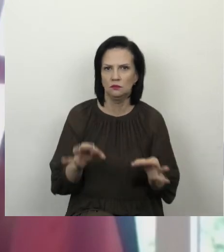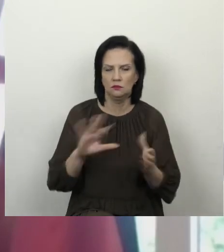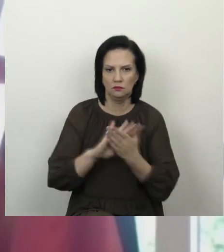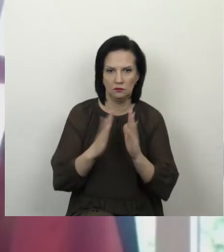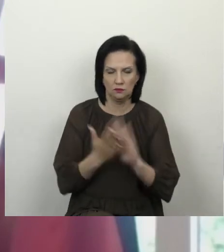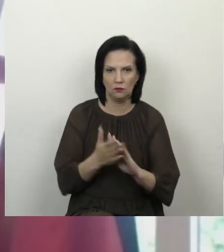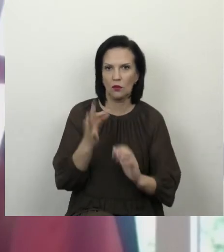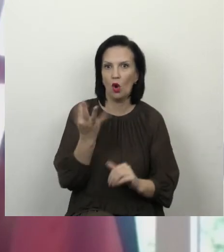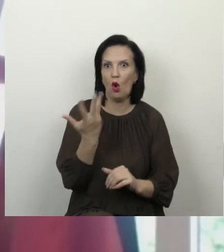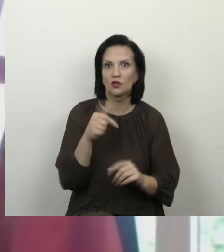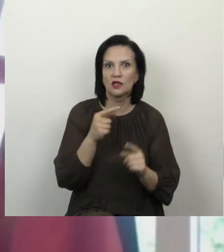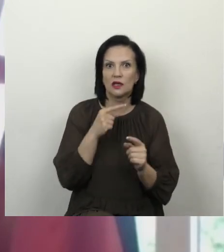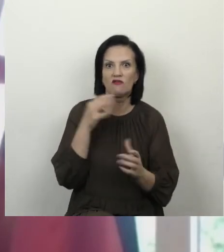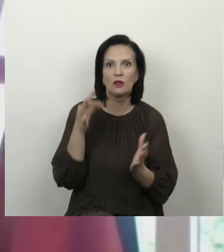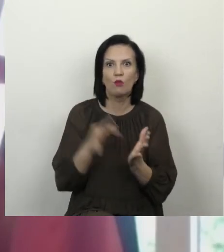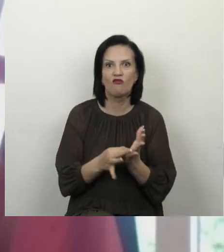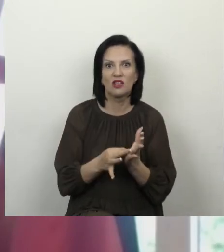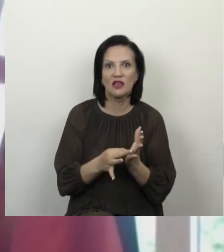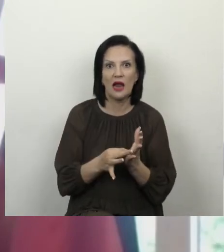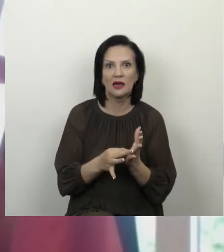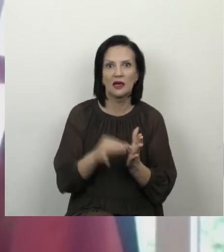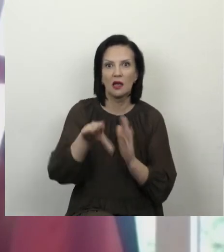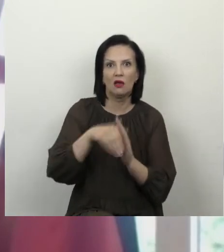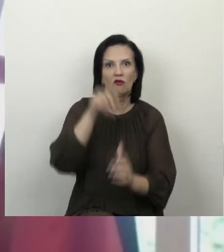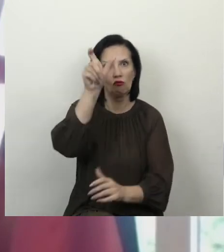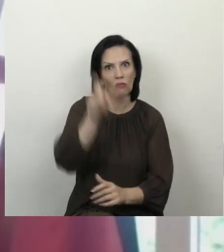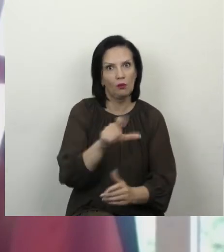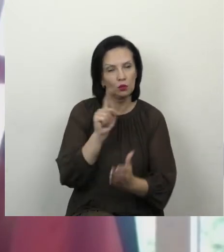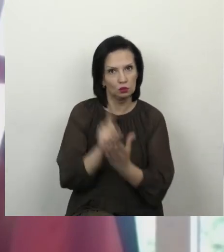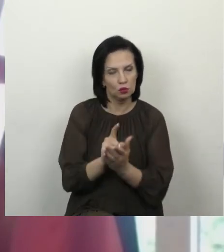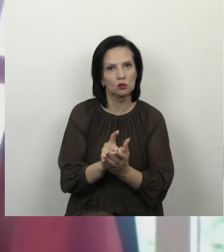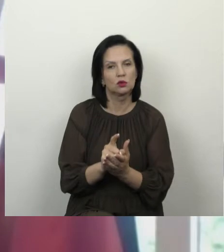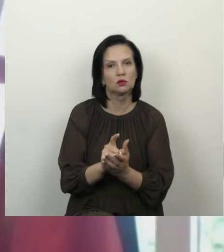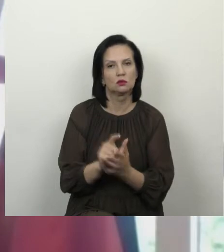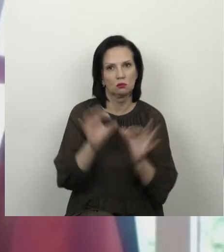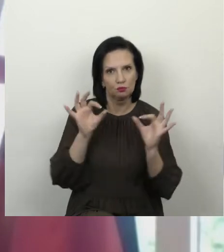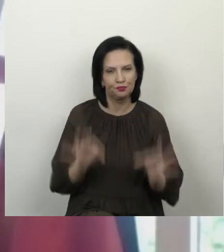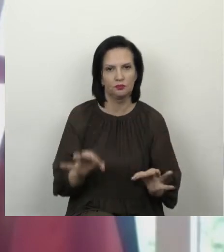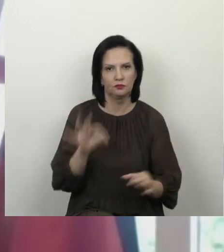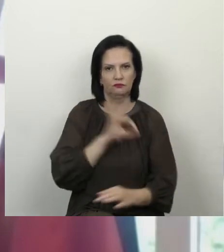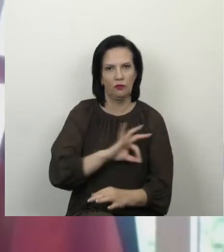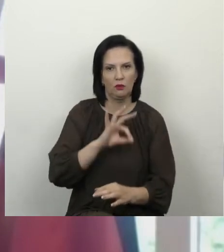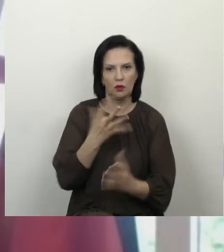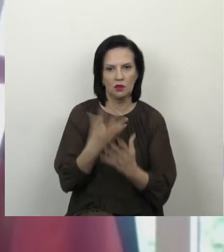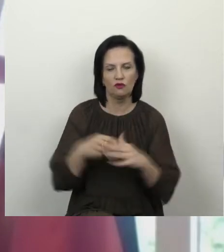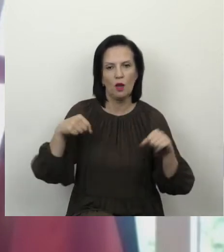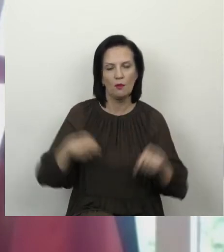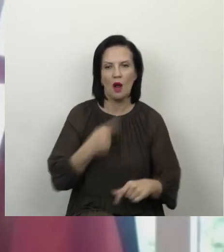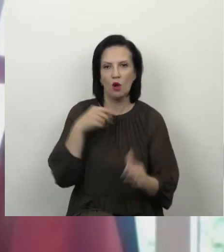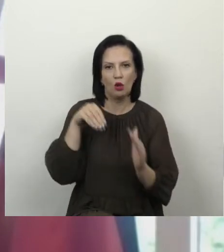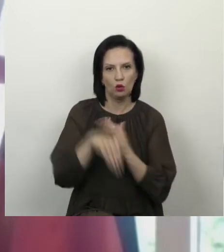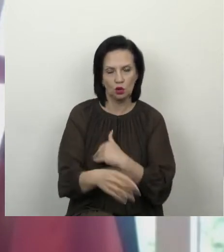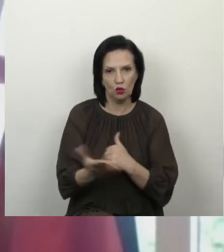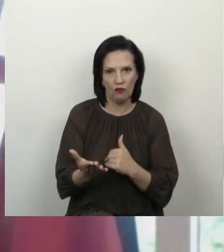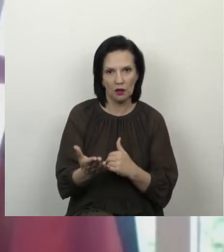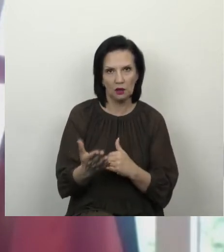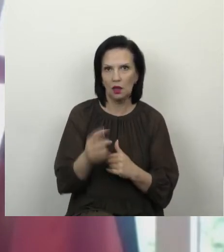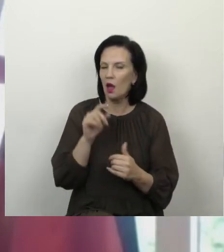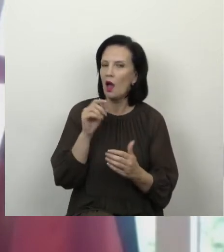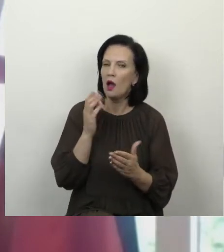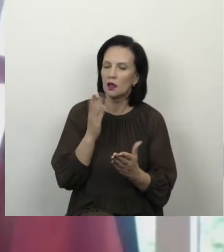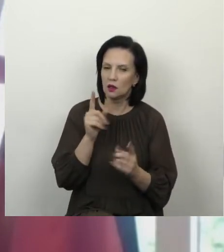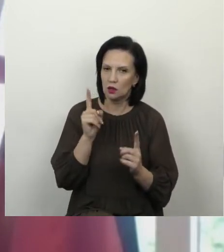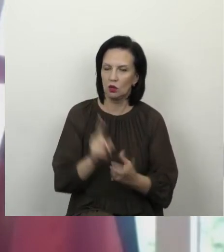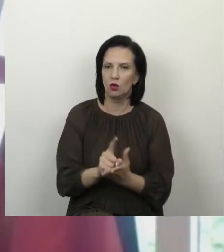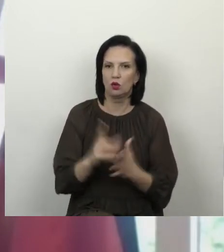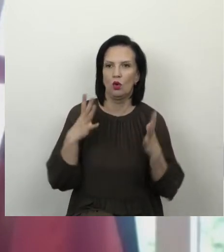vote in a responsible manner. He can be expected to understand this and to look carefully at the